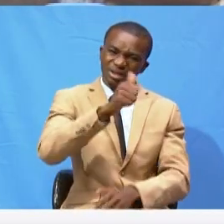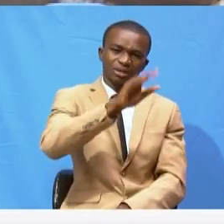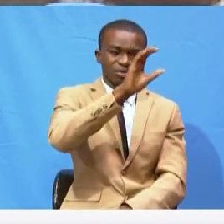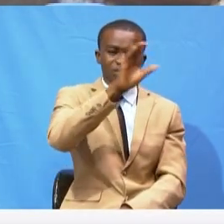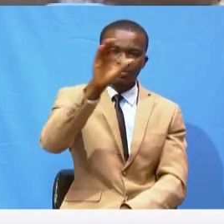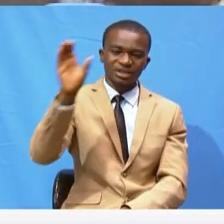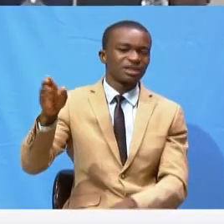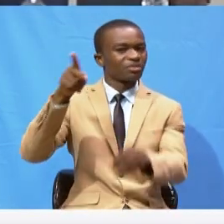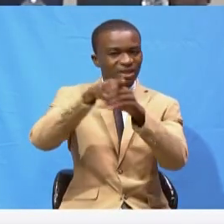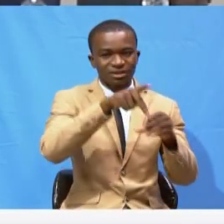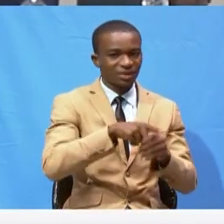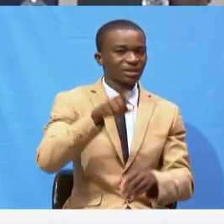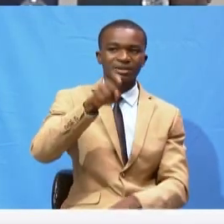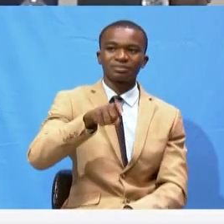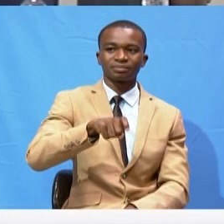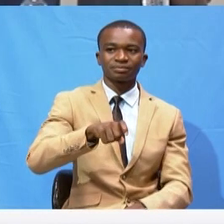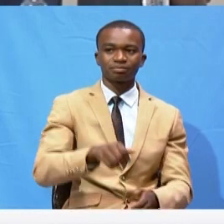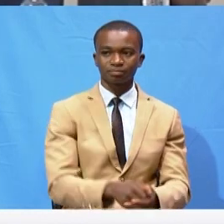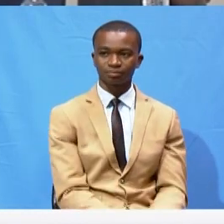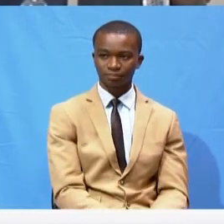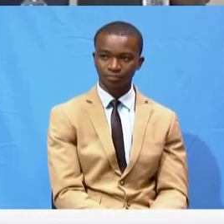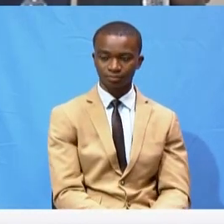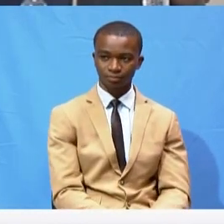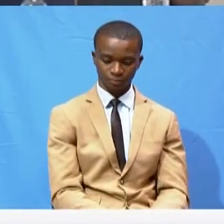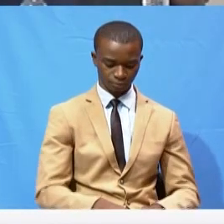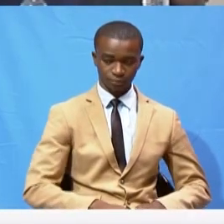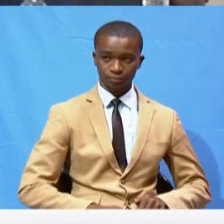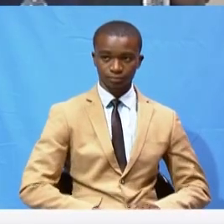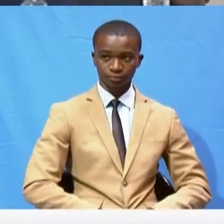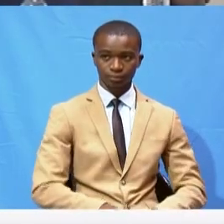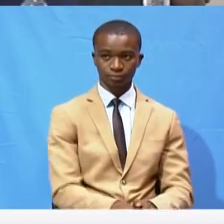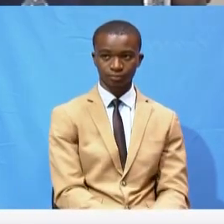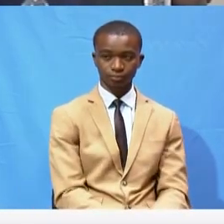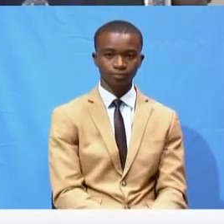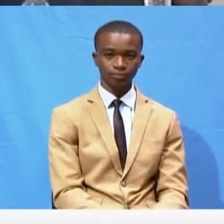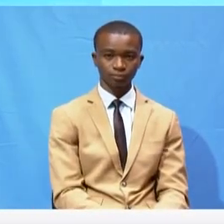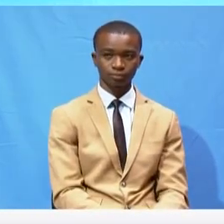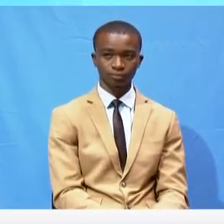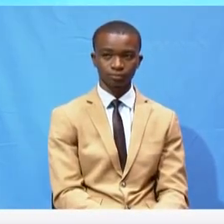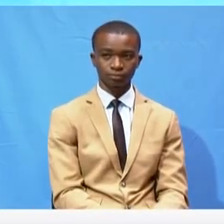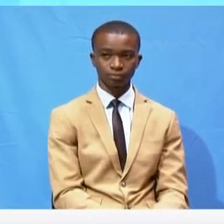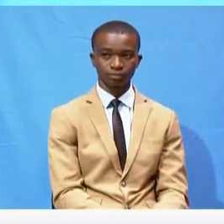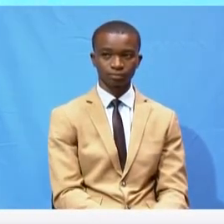society behind. Peggy Gutinyu for Zanis in Mpika, Muchinga Province.